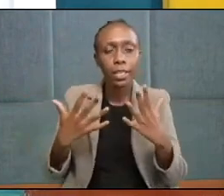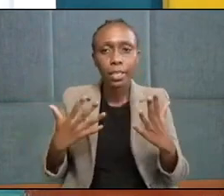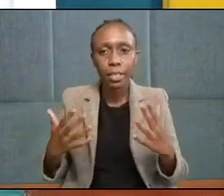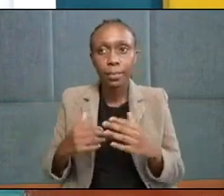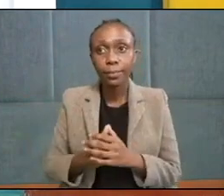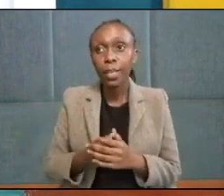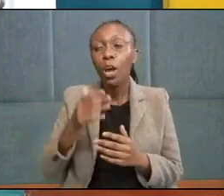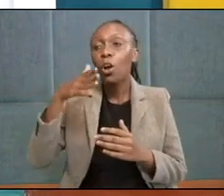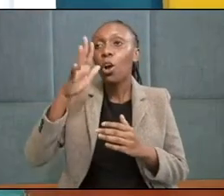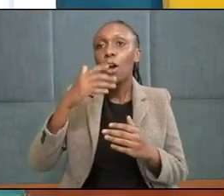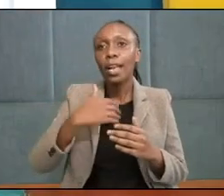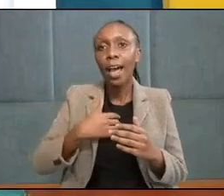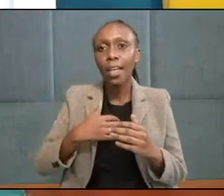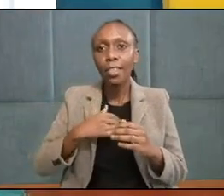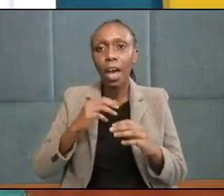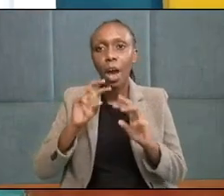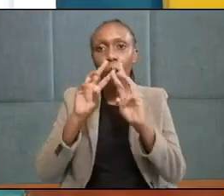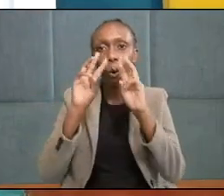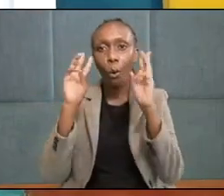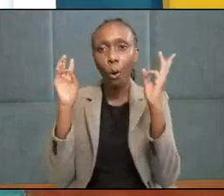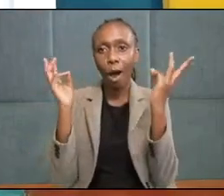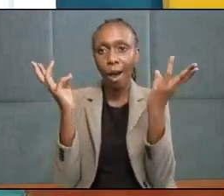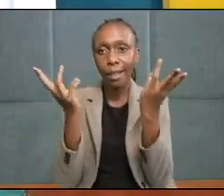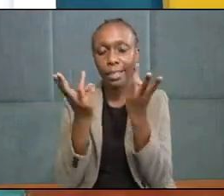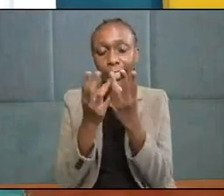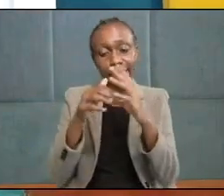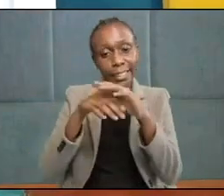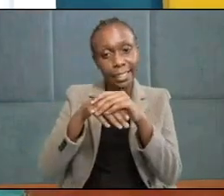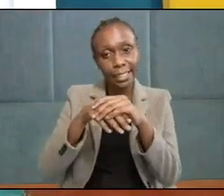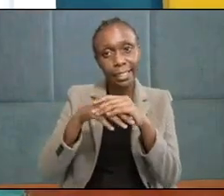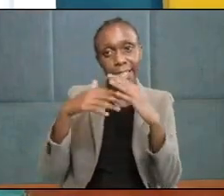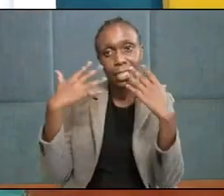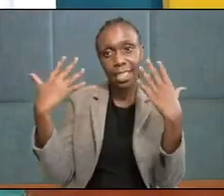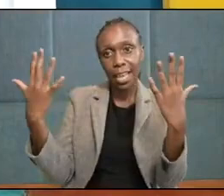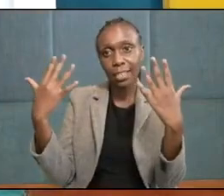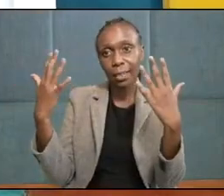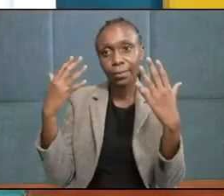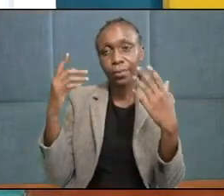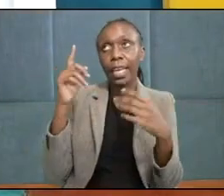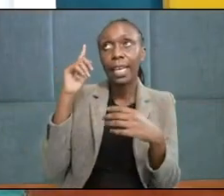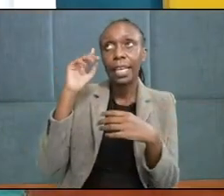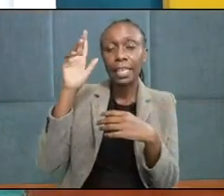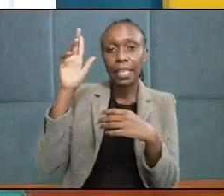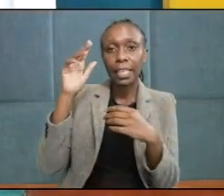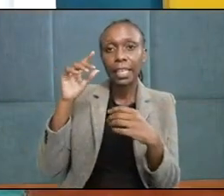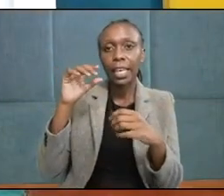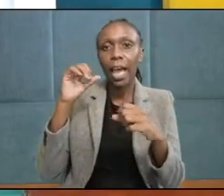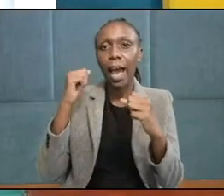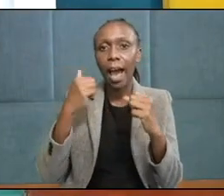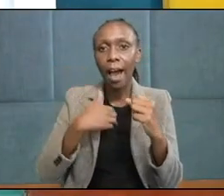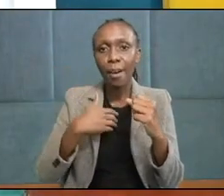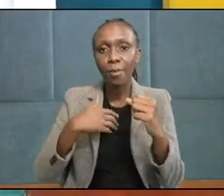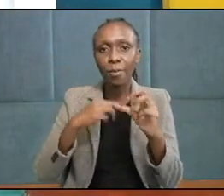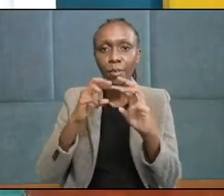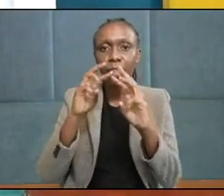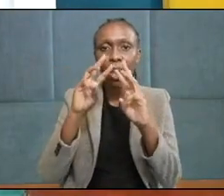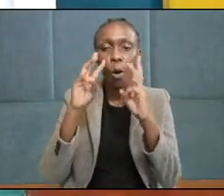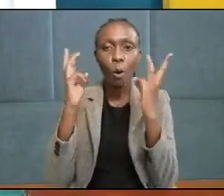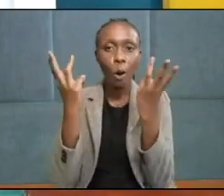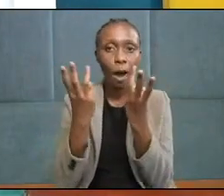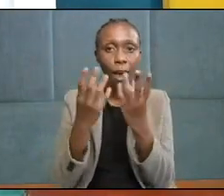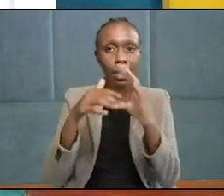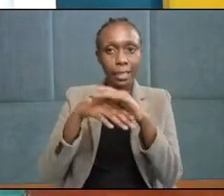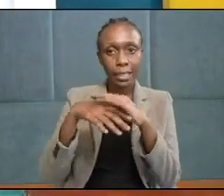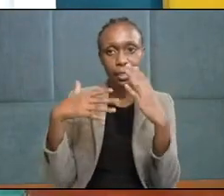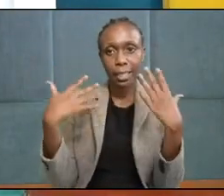He's got the whole world in his hand. He's got the whole world